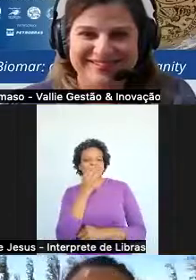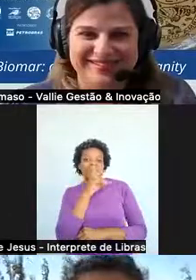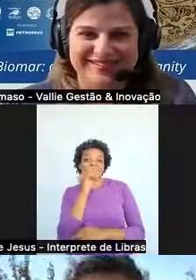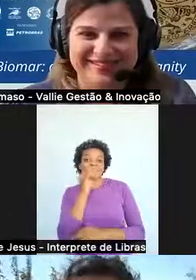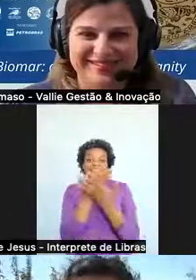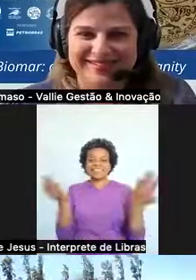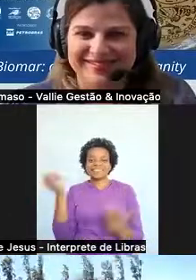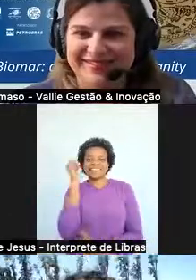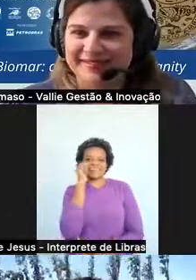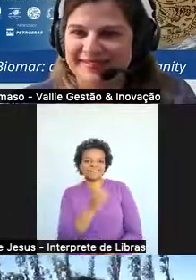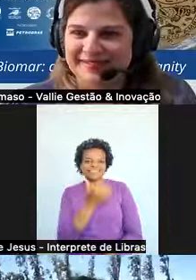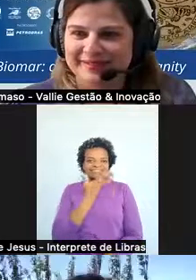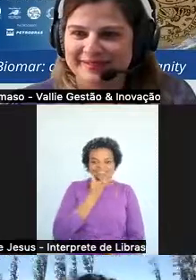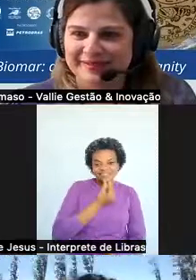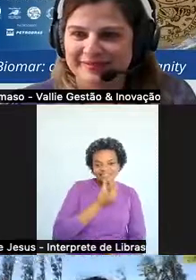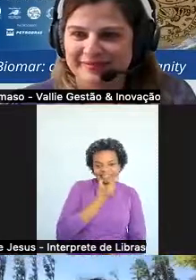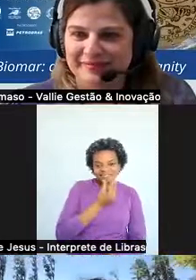Hello, good morning, everyone.